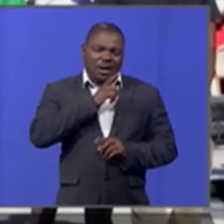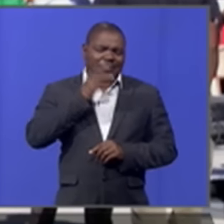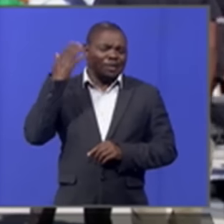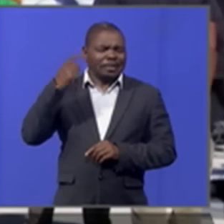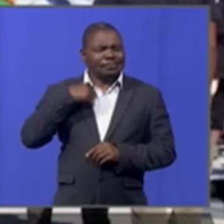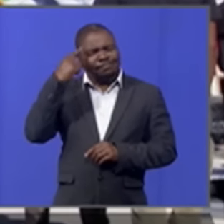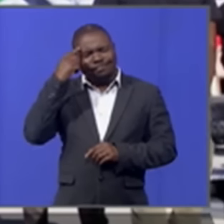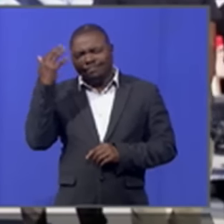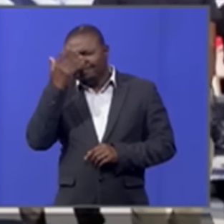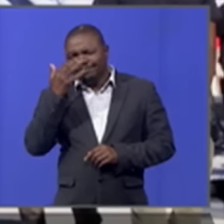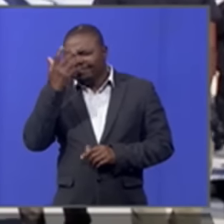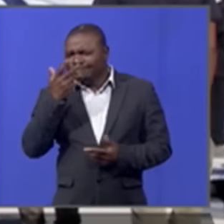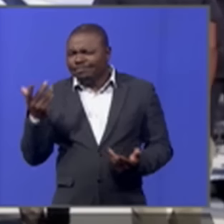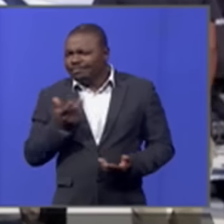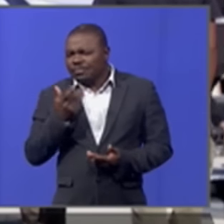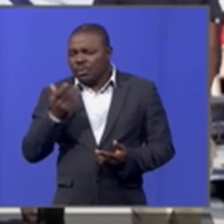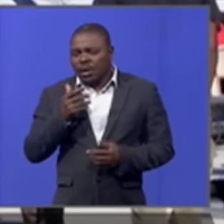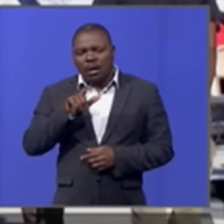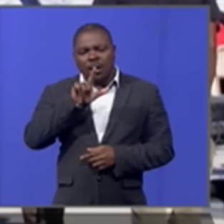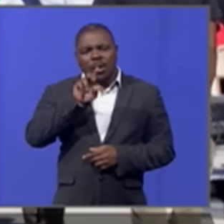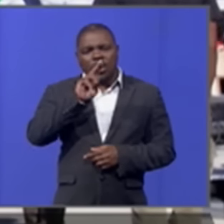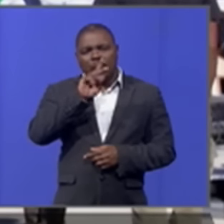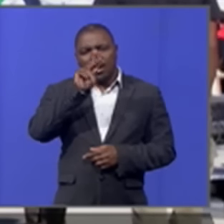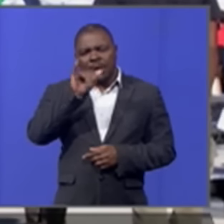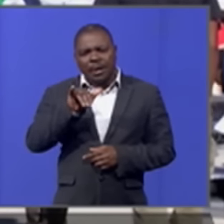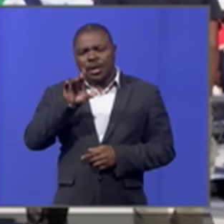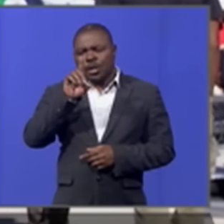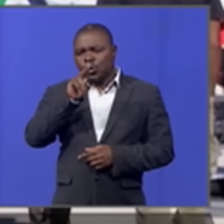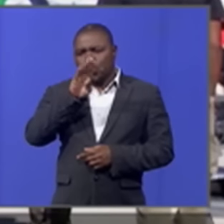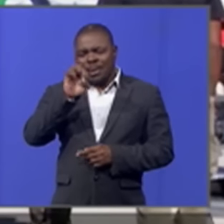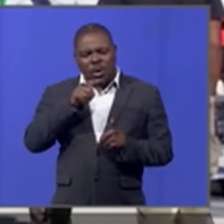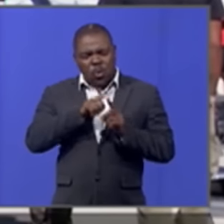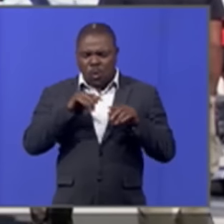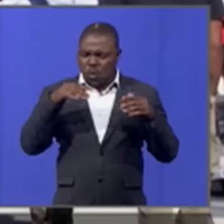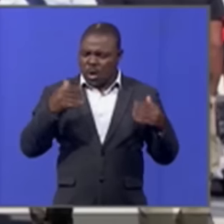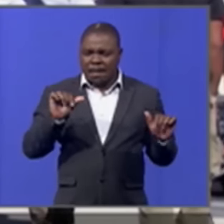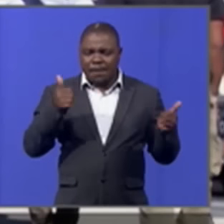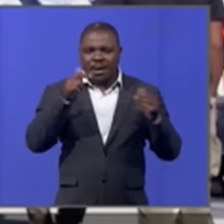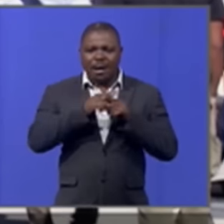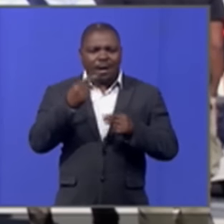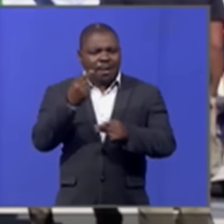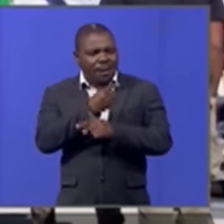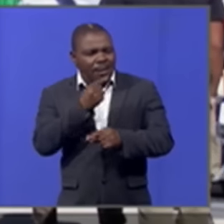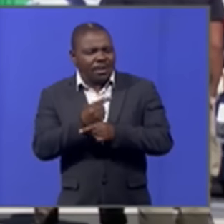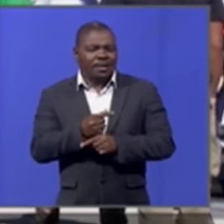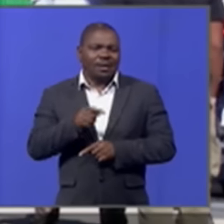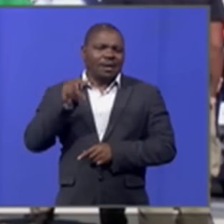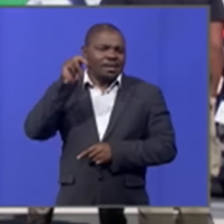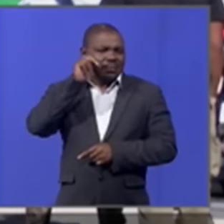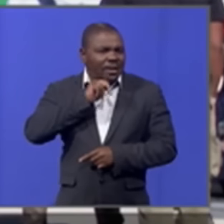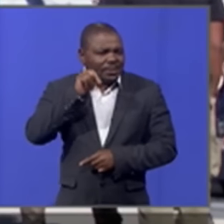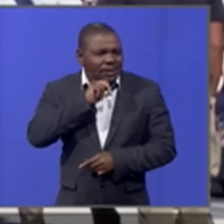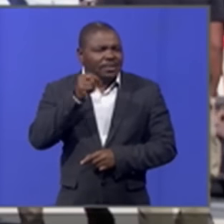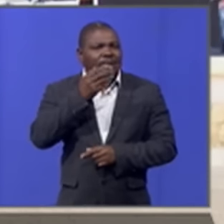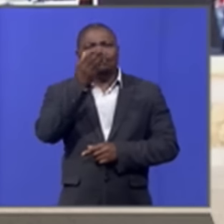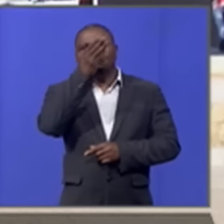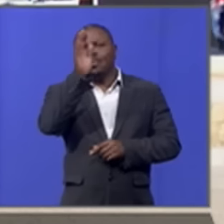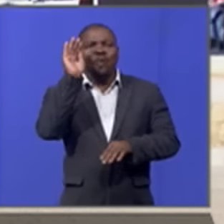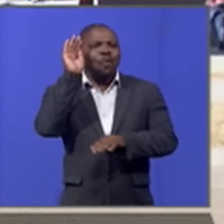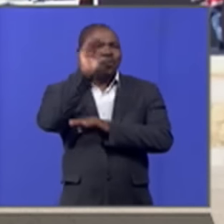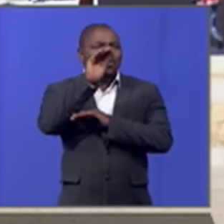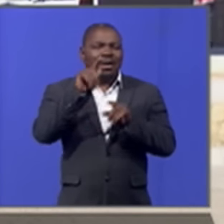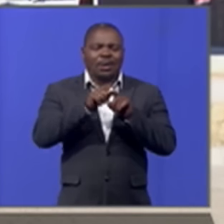thinking that Lucky Dube is a big man. You go to Ghana, you go to Nigeria, you go to overseas, everywhere